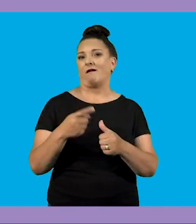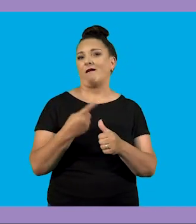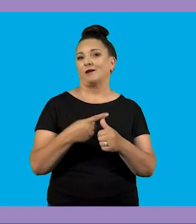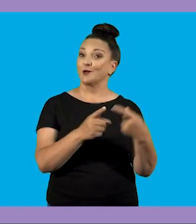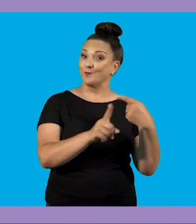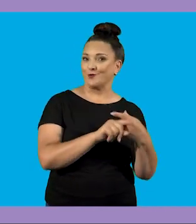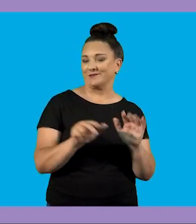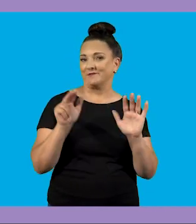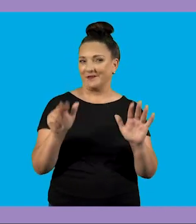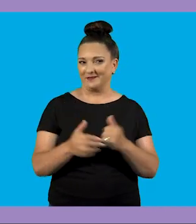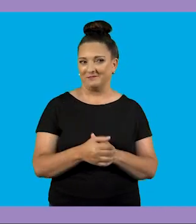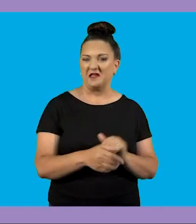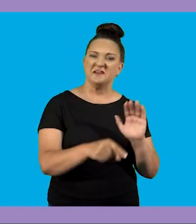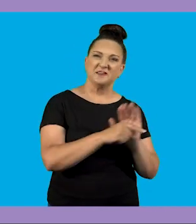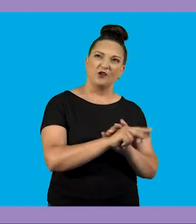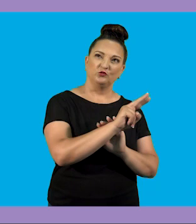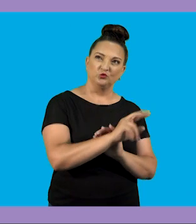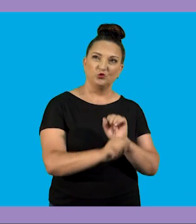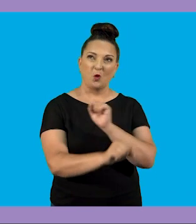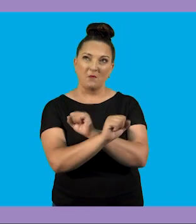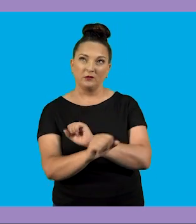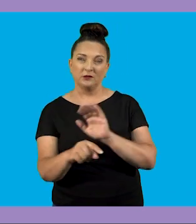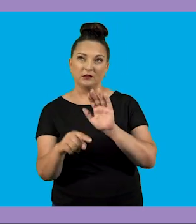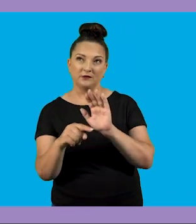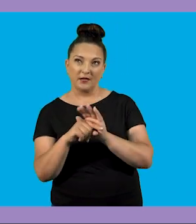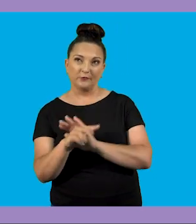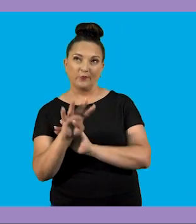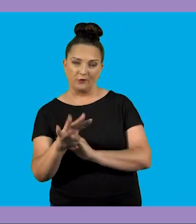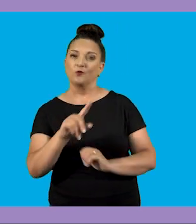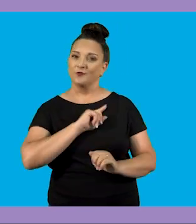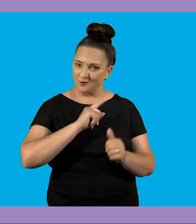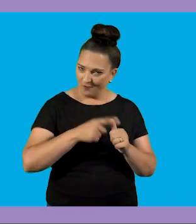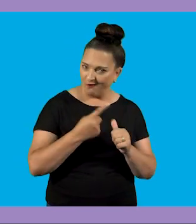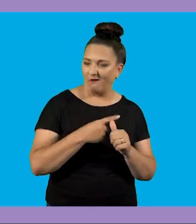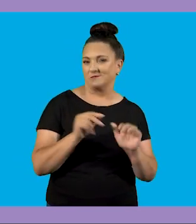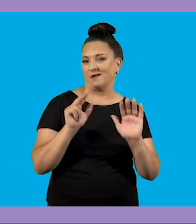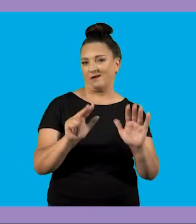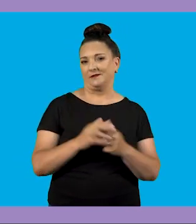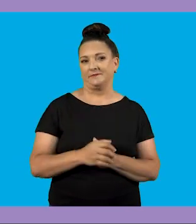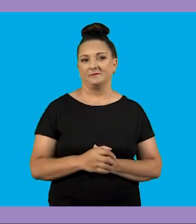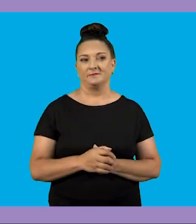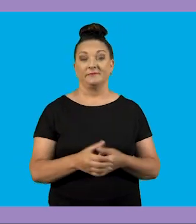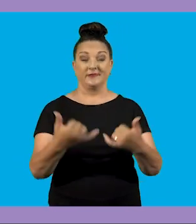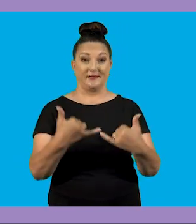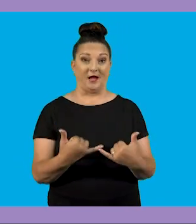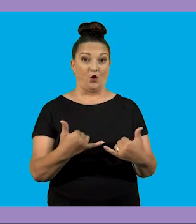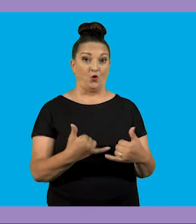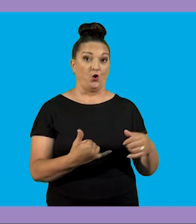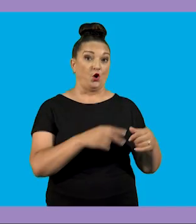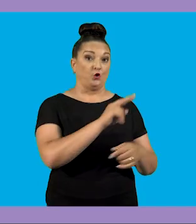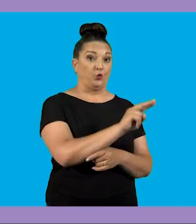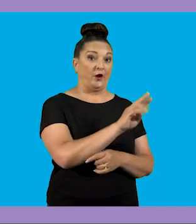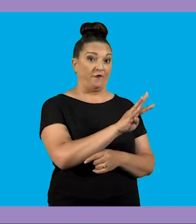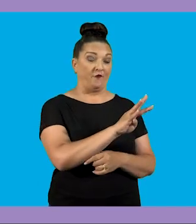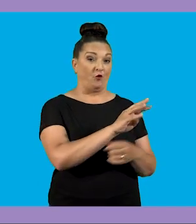8. Negative 2 multiplied by negative 4, that gives us a positive 8. Then we have 24. The factors